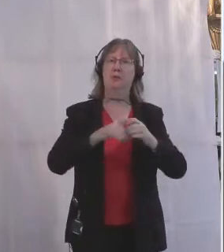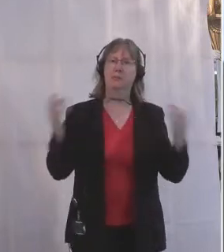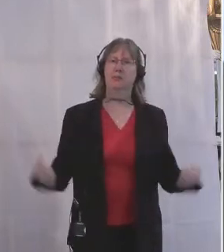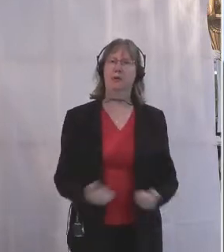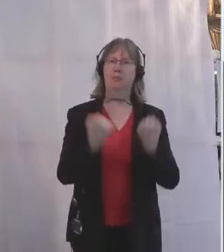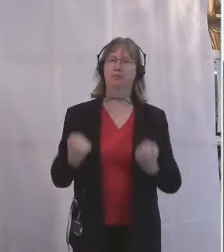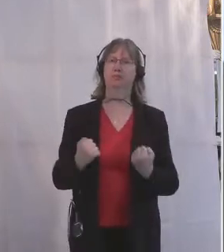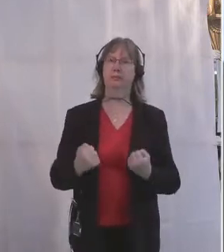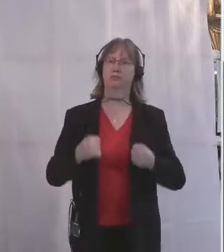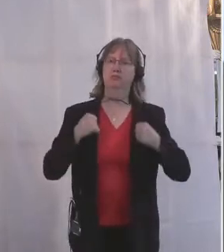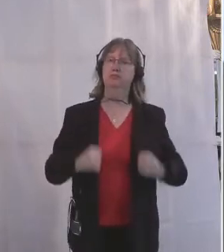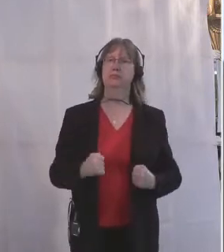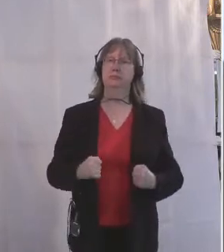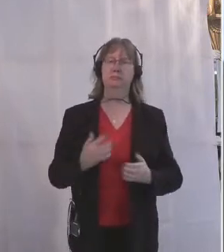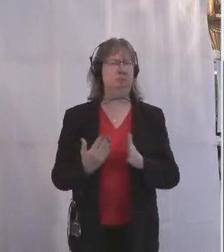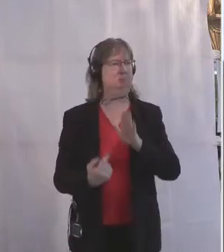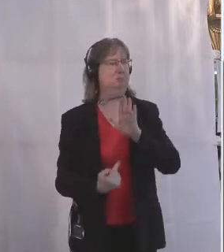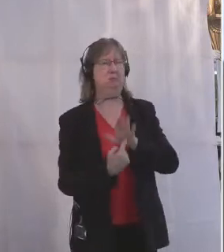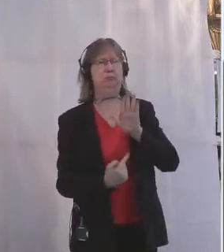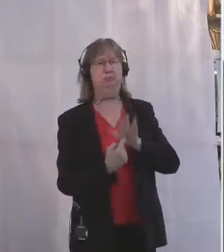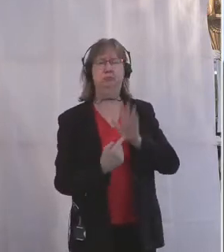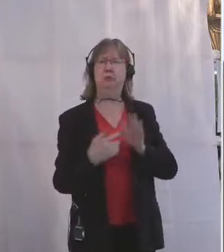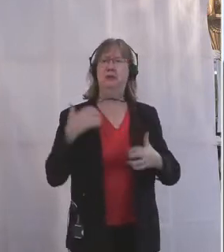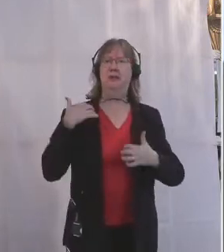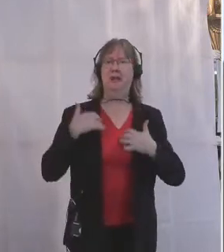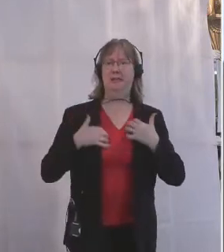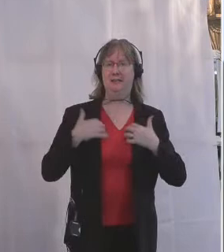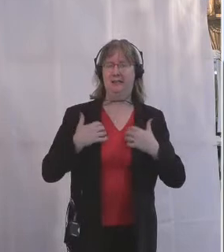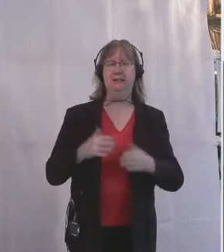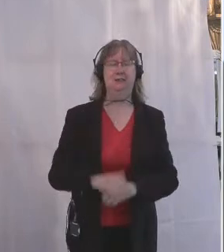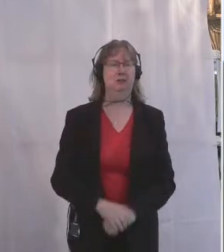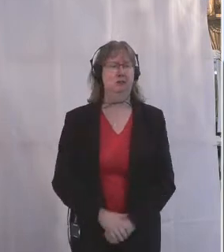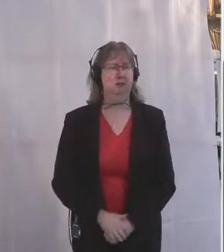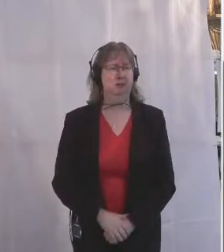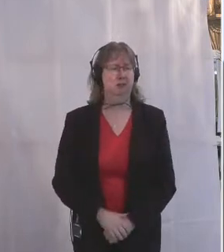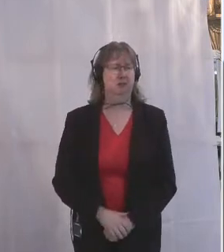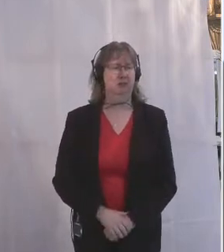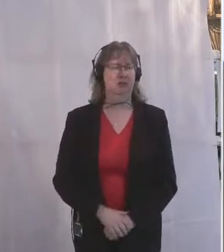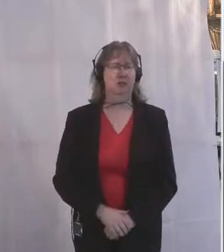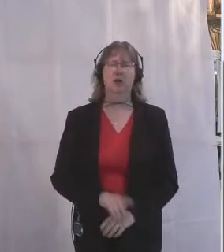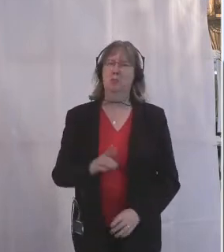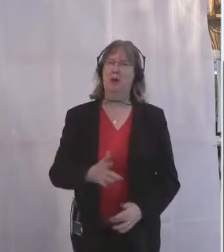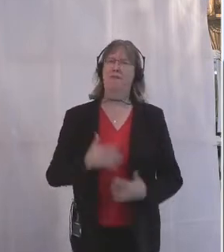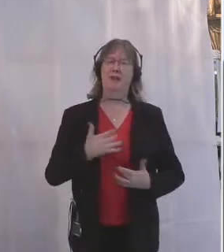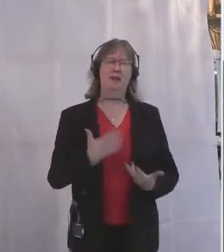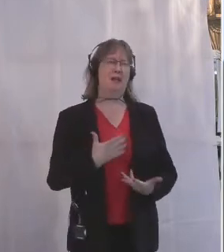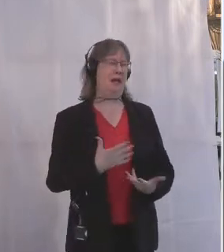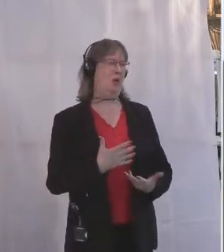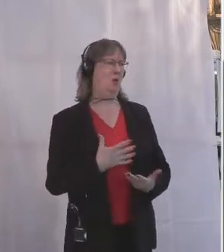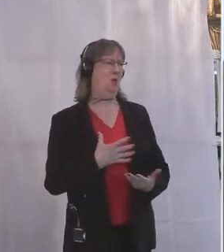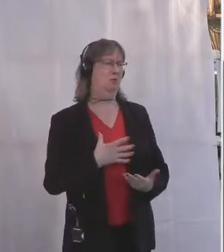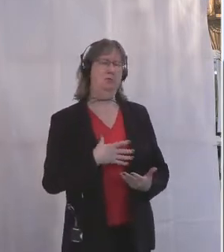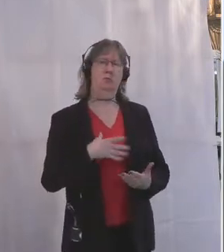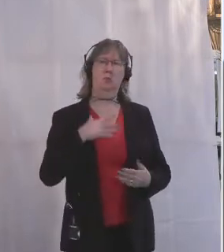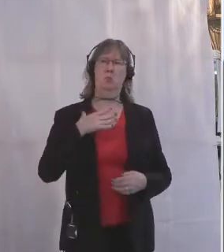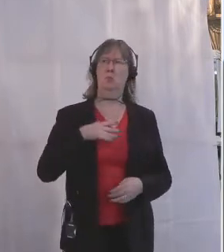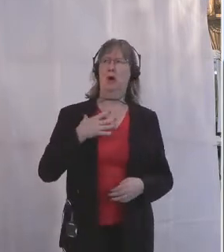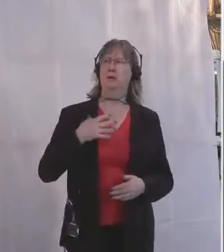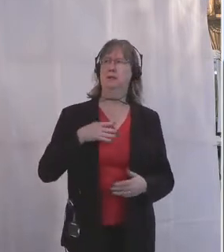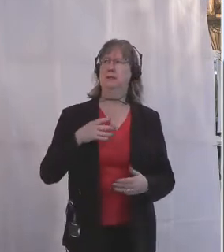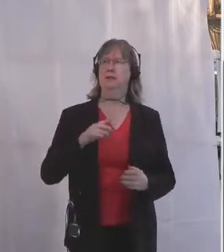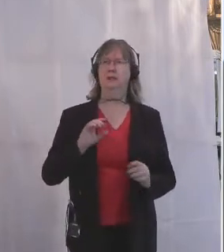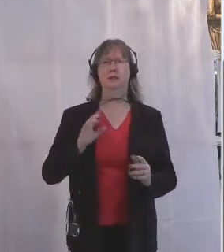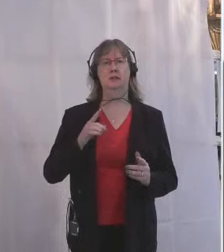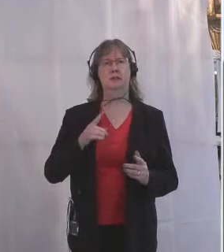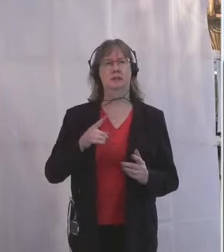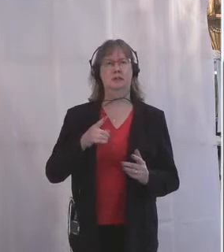I think that's really, really important, really exciting. So I think what we'd really be interested to hear about is the